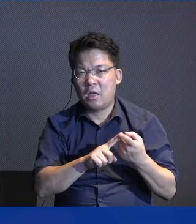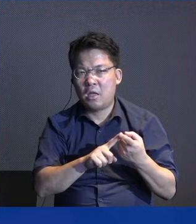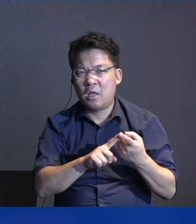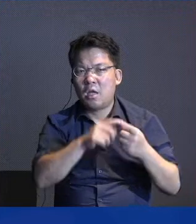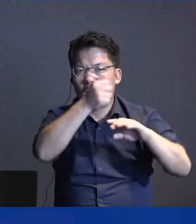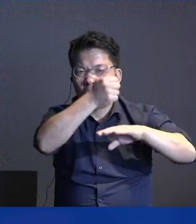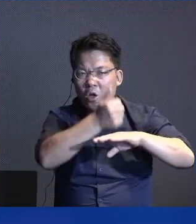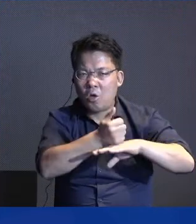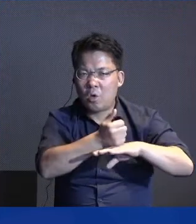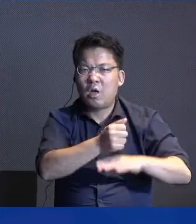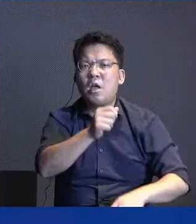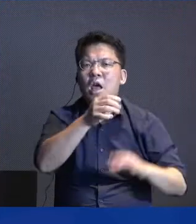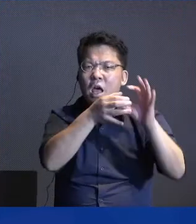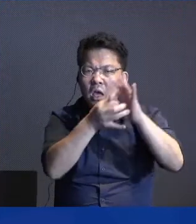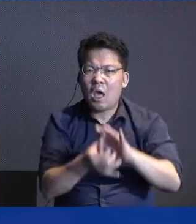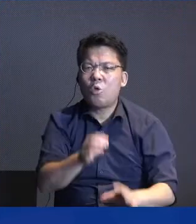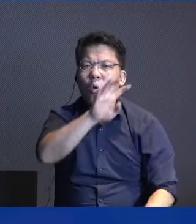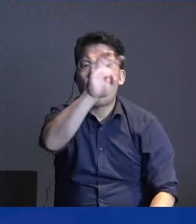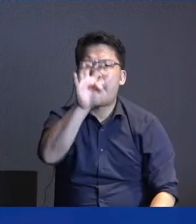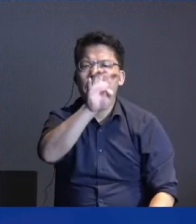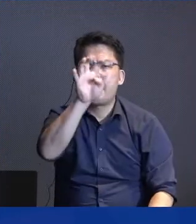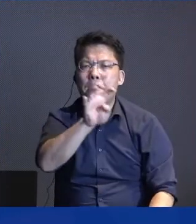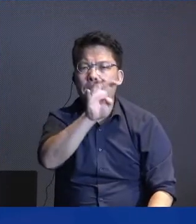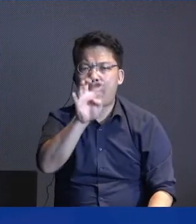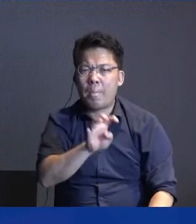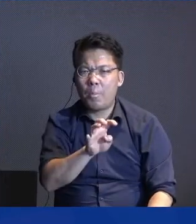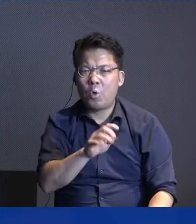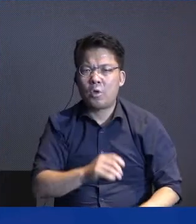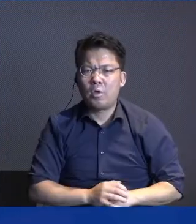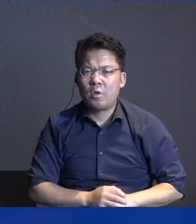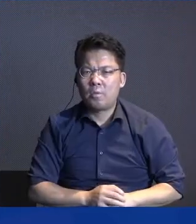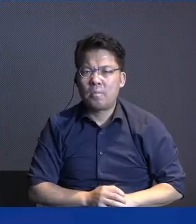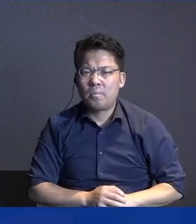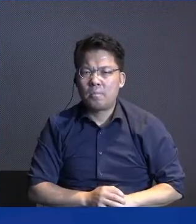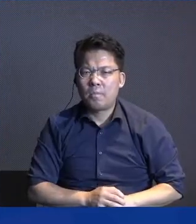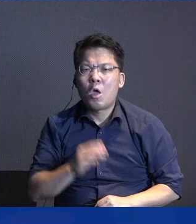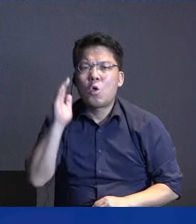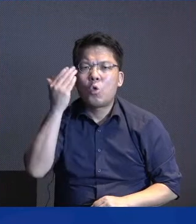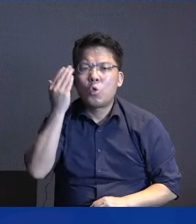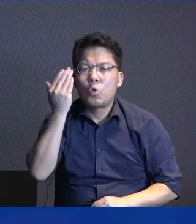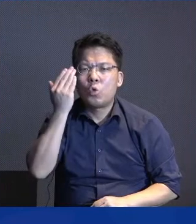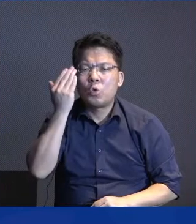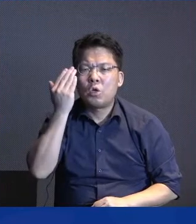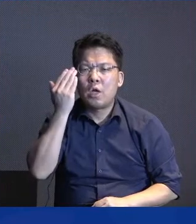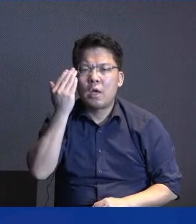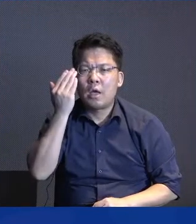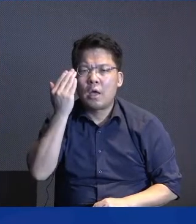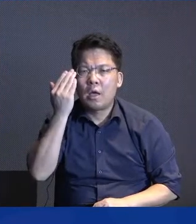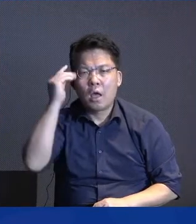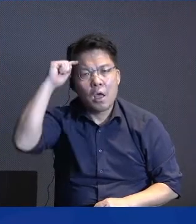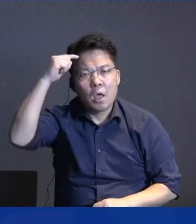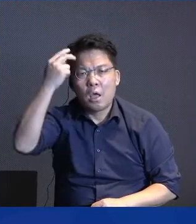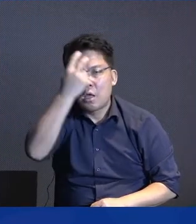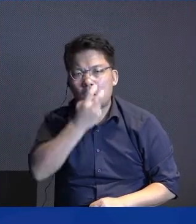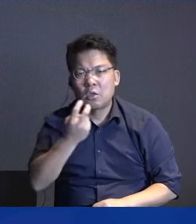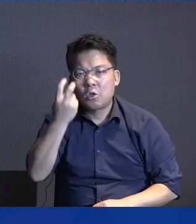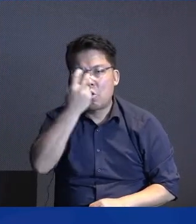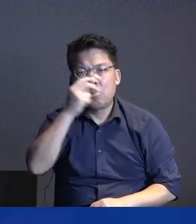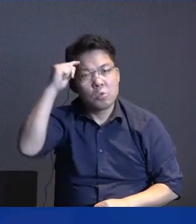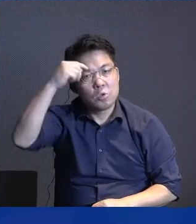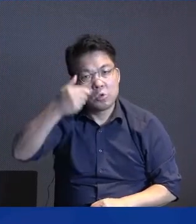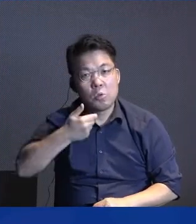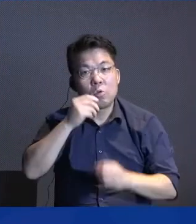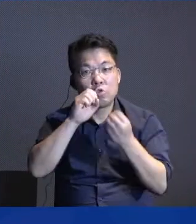the new cohorts of older adults are added to the survey. So the new cohorts, especially the baby boomers, may have